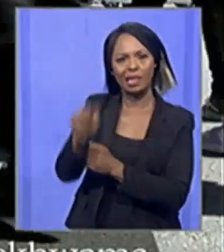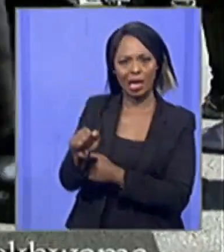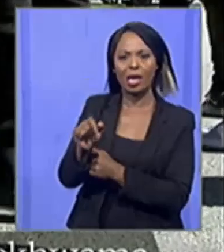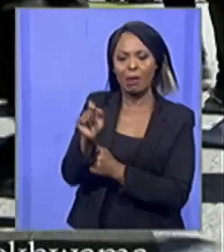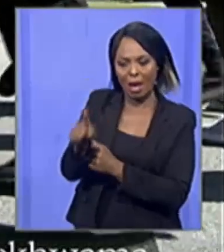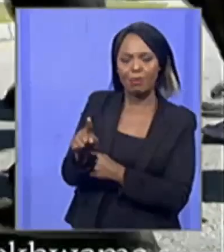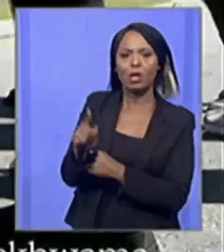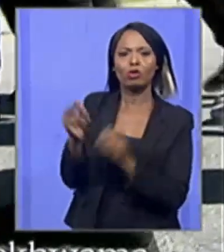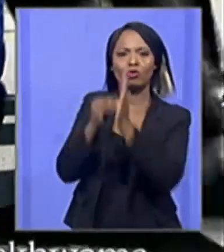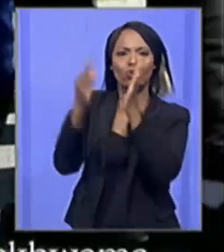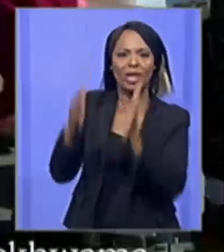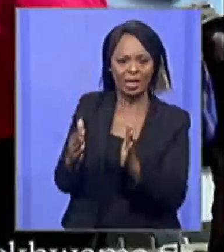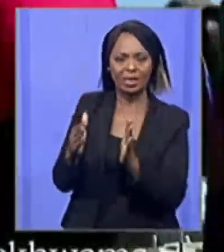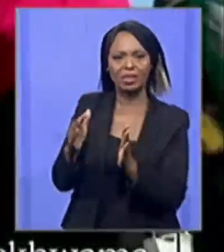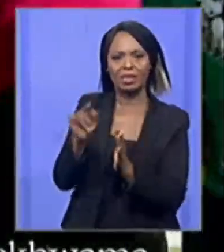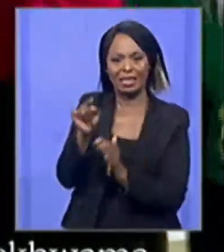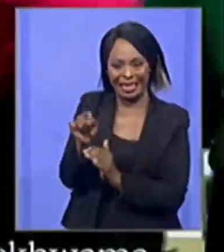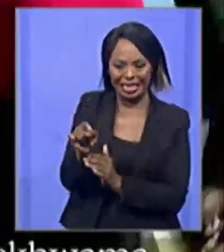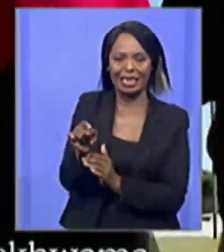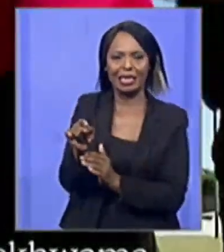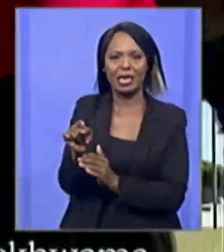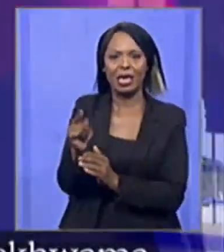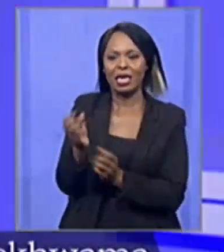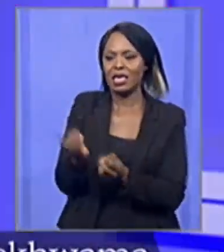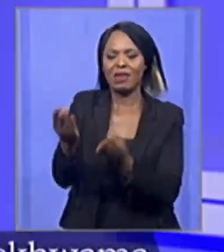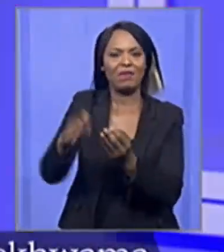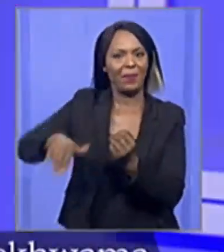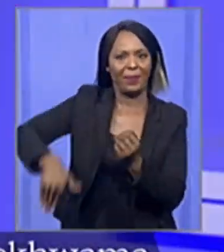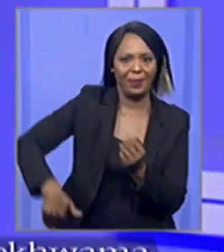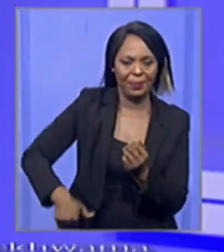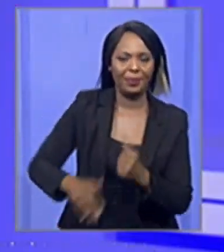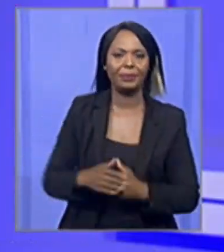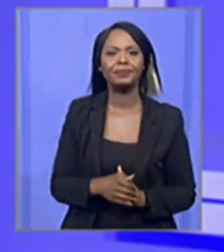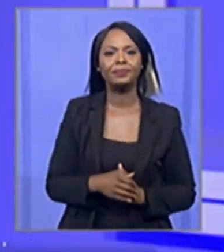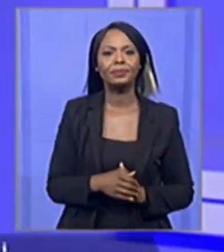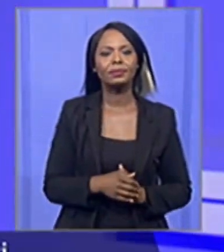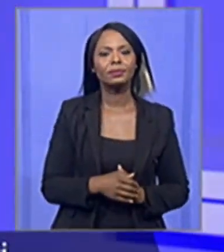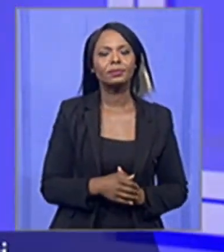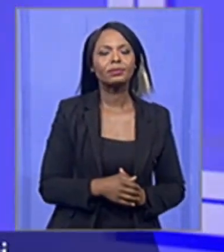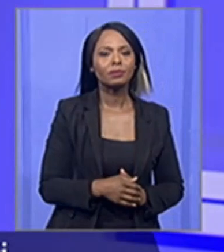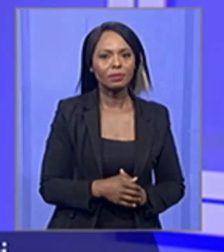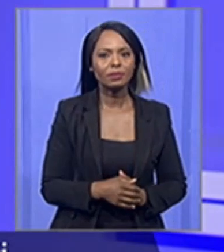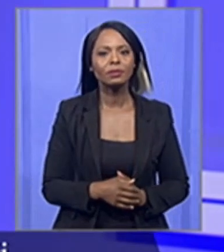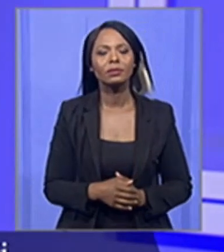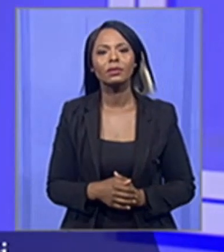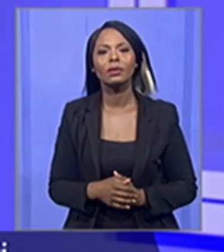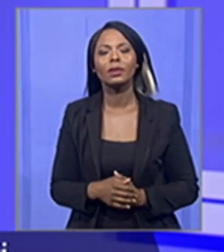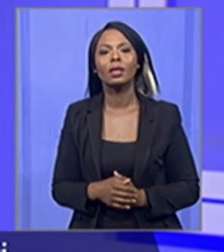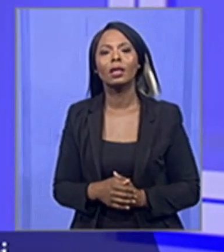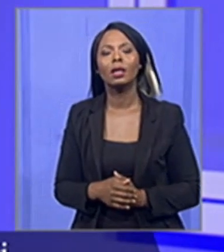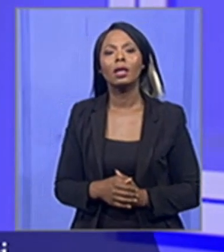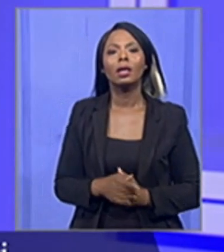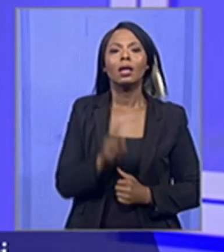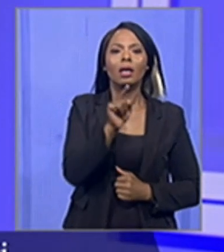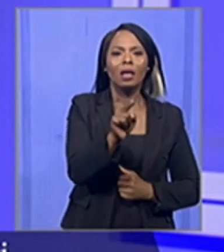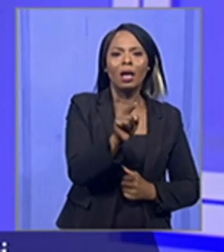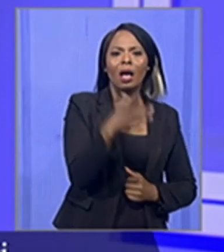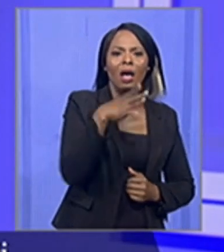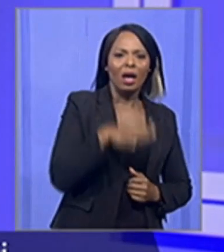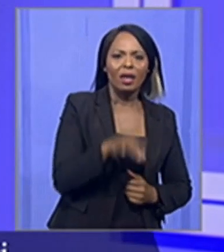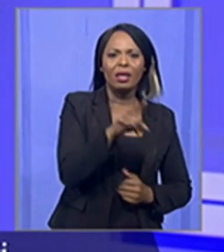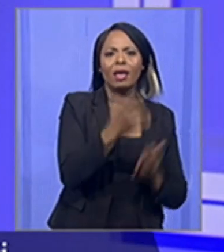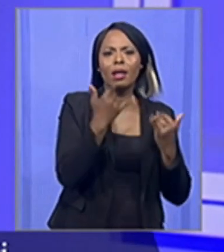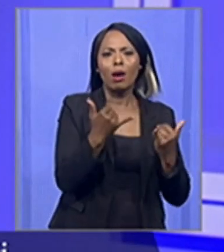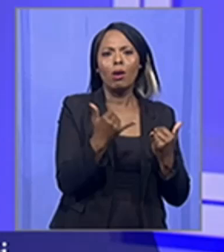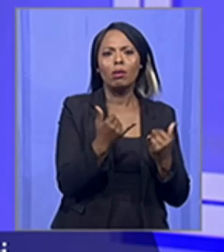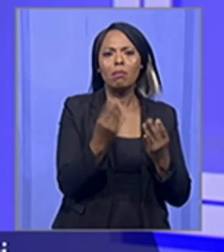e le goreng ke tla wa tlhaloša go tswela pele. Okay ge re ruma mo poledišano ya rena go na le ba le ba buletše go sekgoba mo ngwageng tšhelete ya